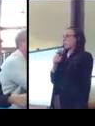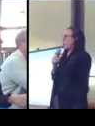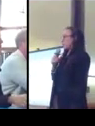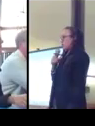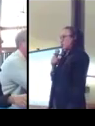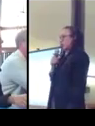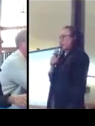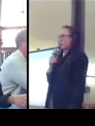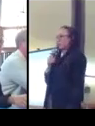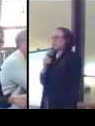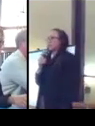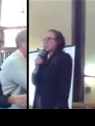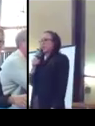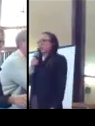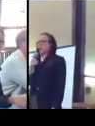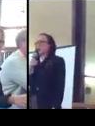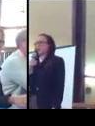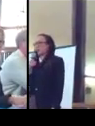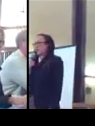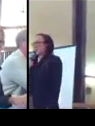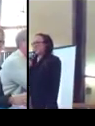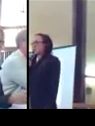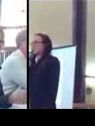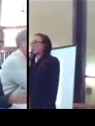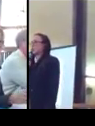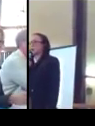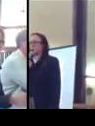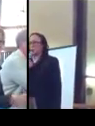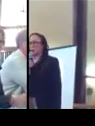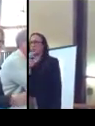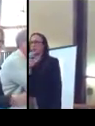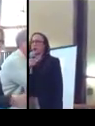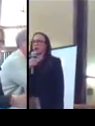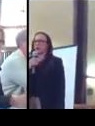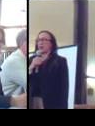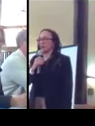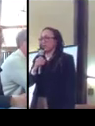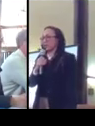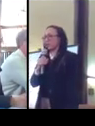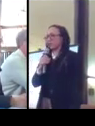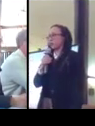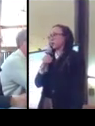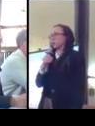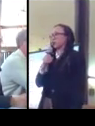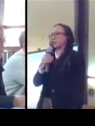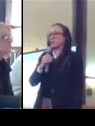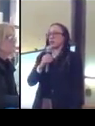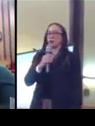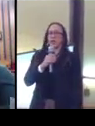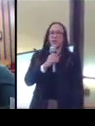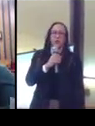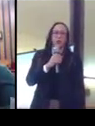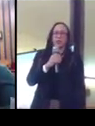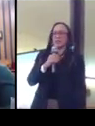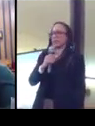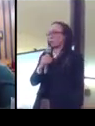Louis had. We understood the challenges that we were brought in to work with the community on elevating, lifting up voice,